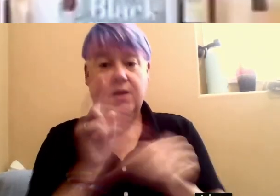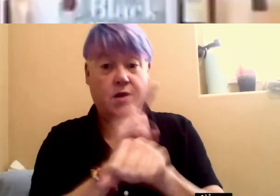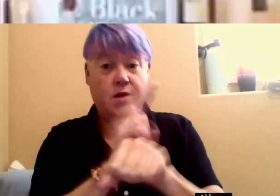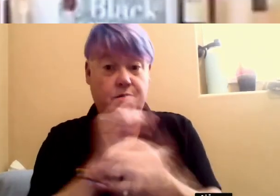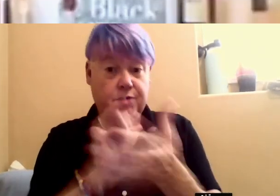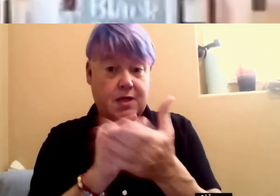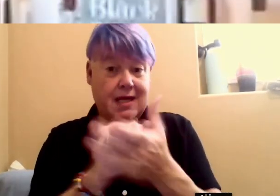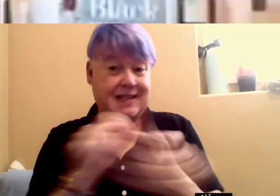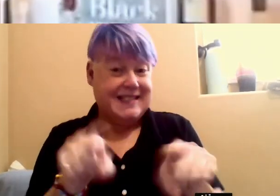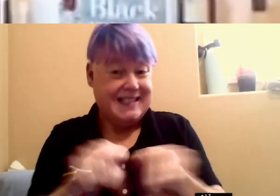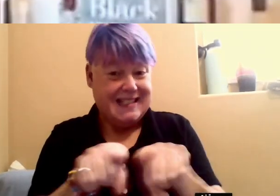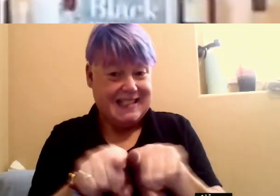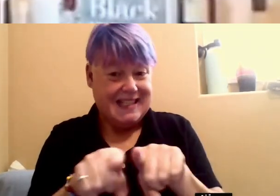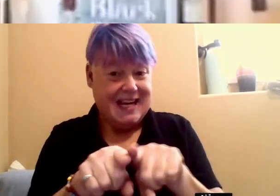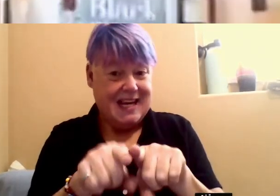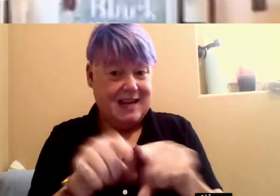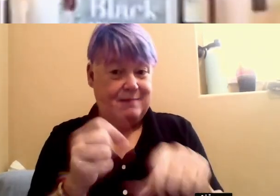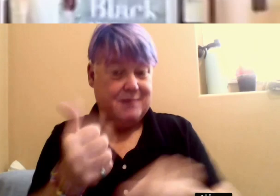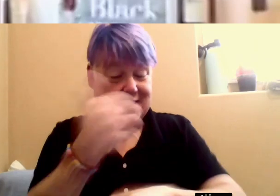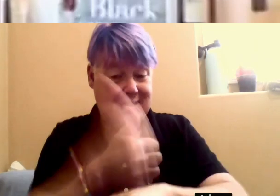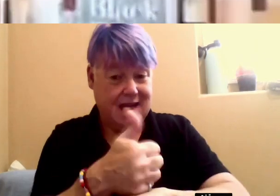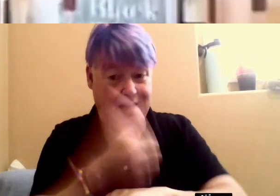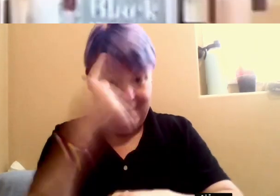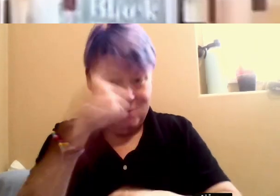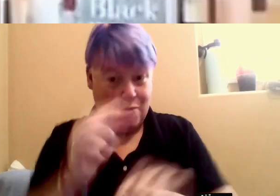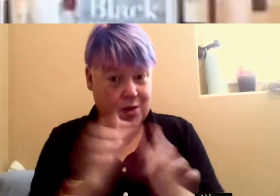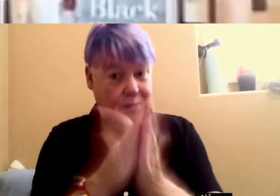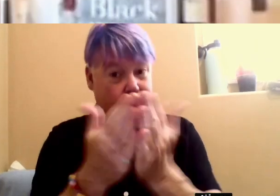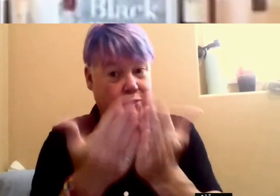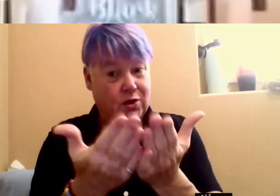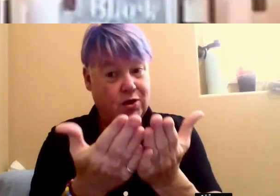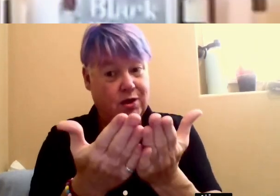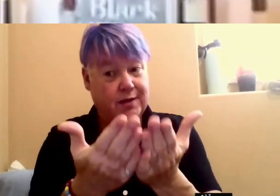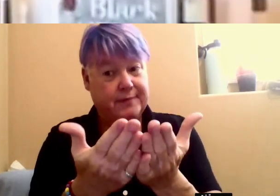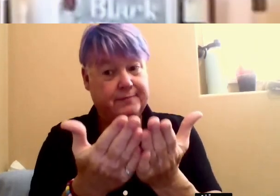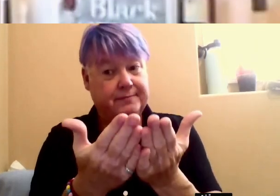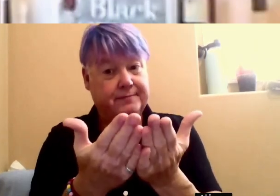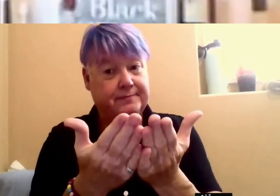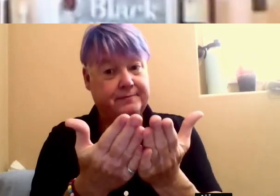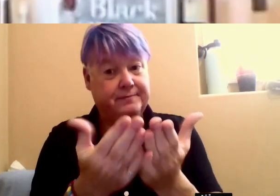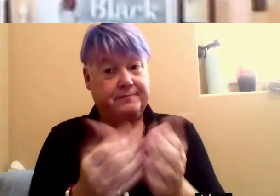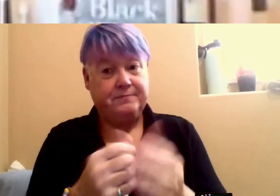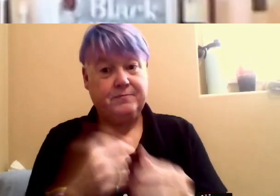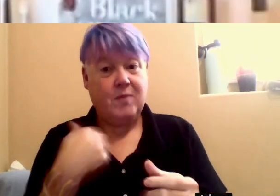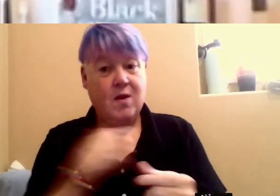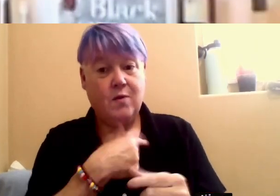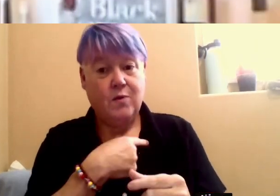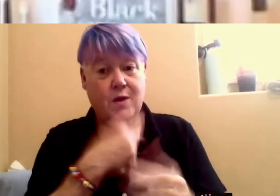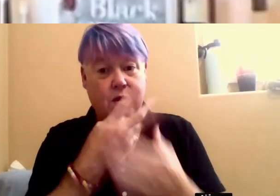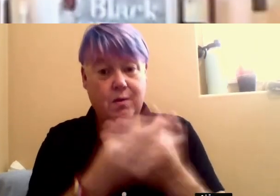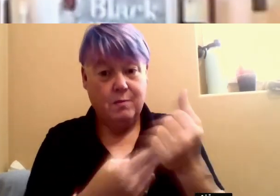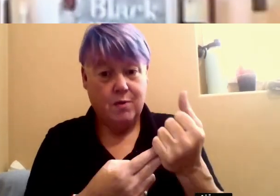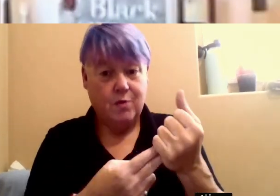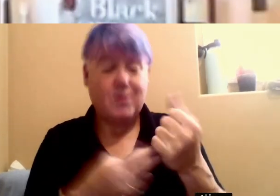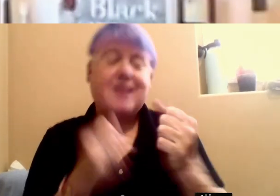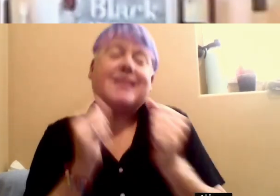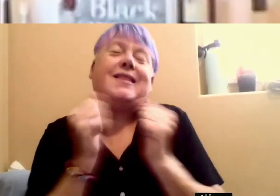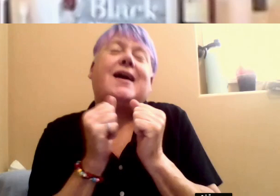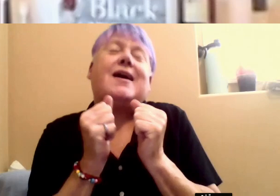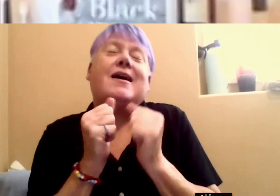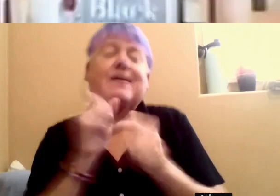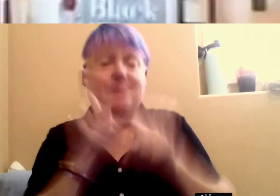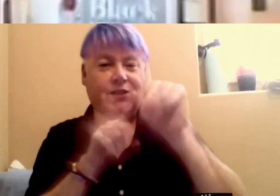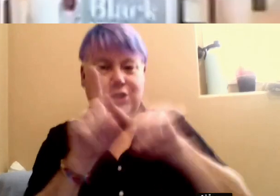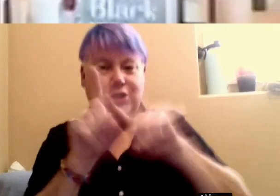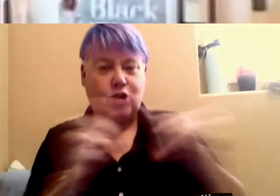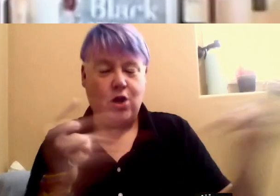structure for his own book, The Reason You Walk. And we both love Star Wars, and so Luke Skywalker's journey